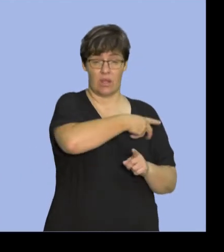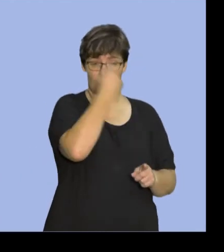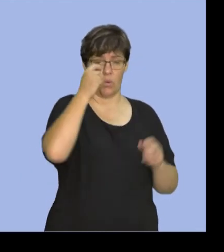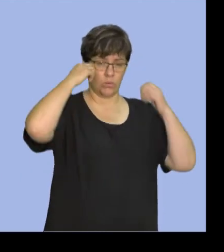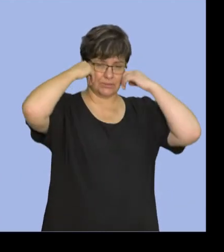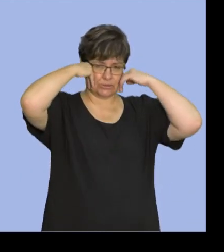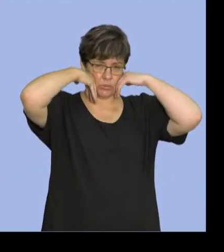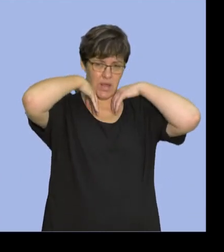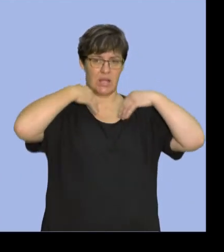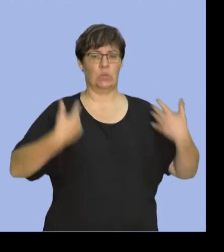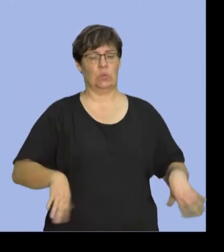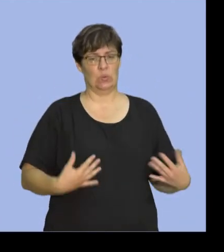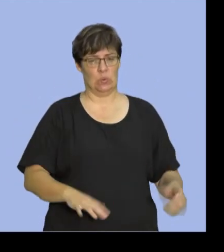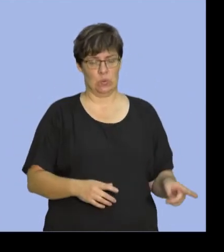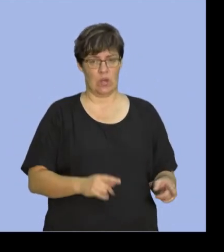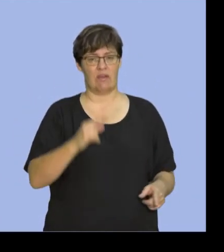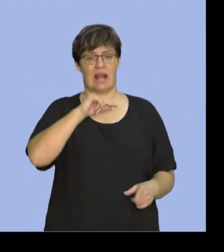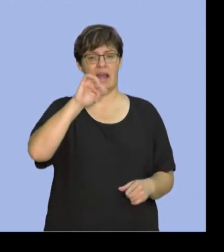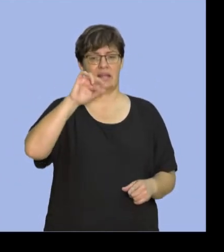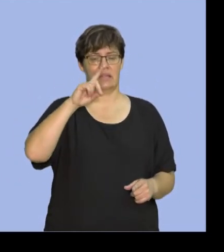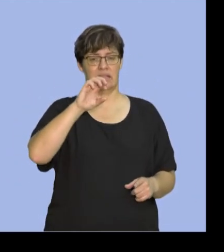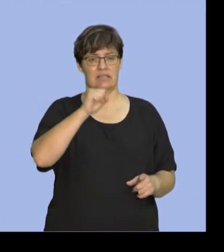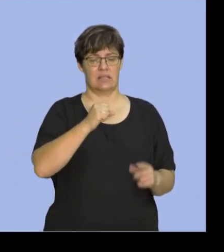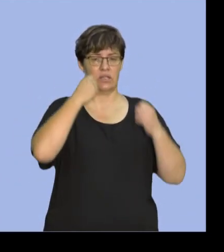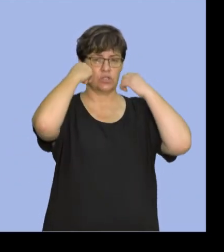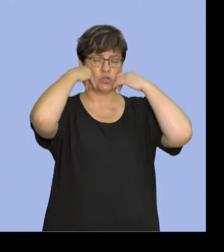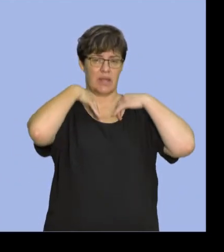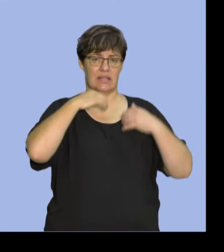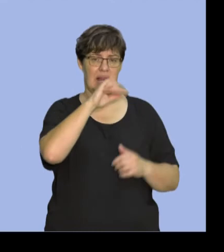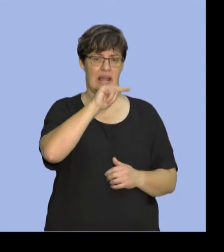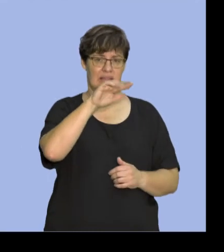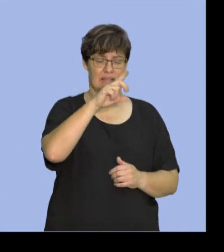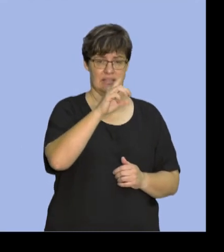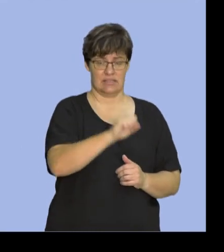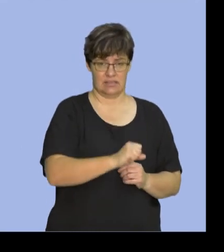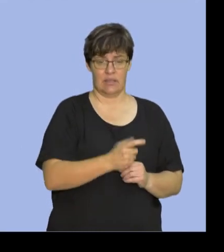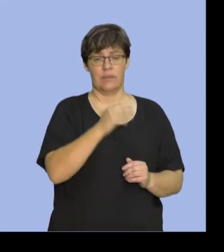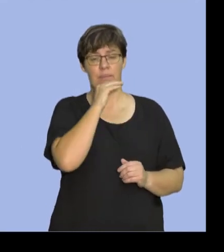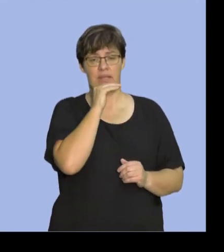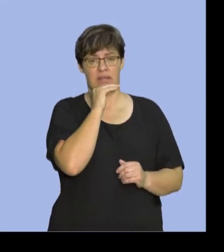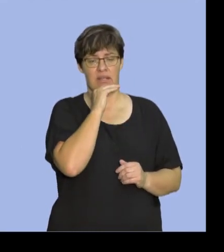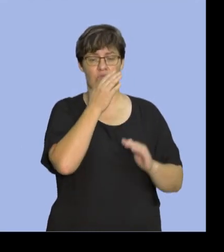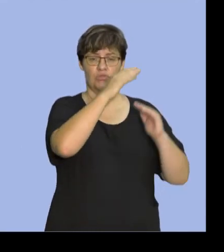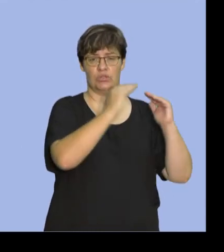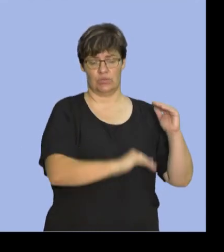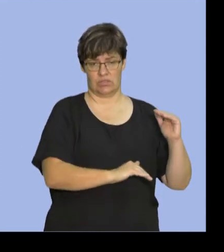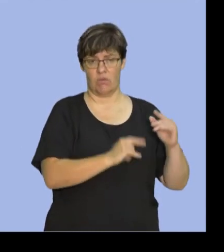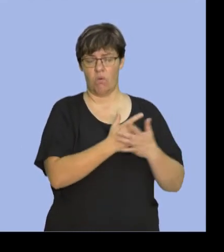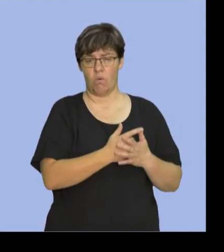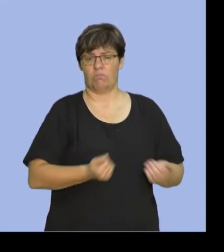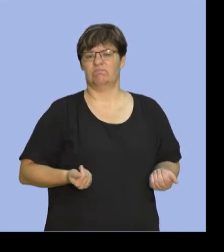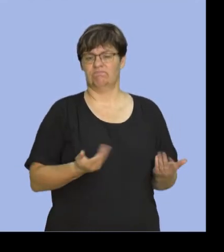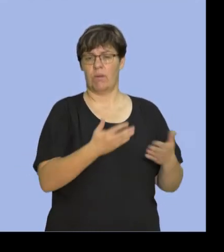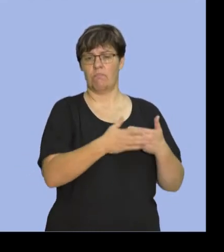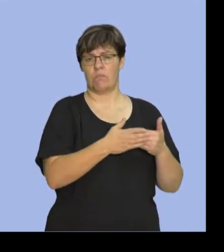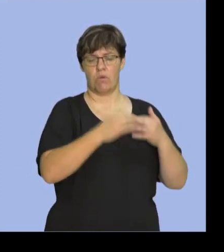lot, and so we've got glands called sweat glands that reduce or that produce more sweat,